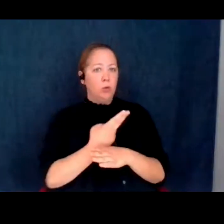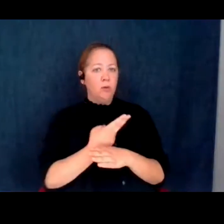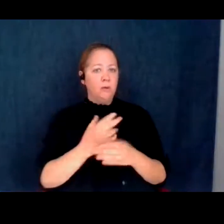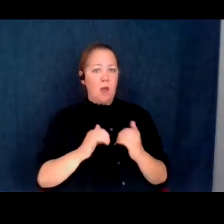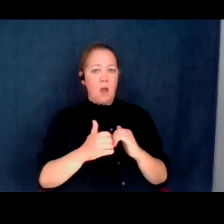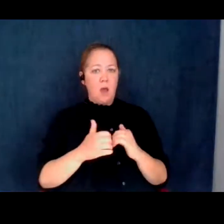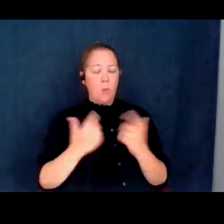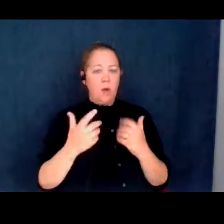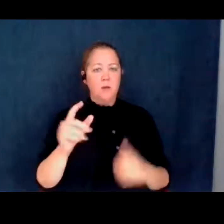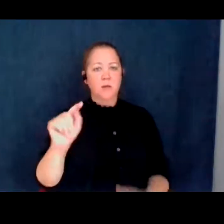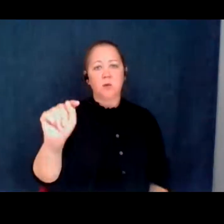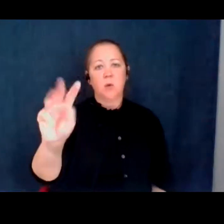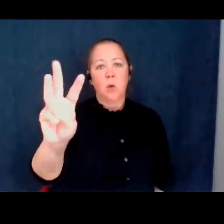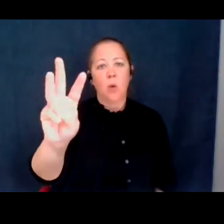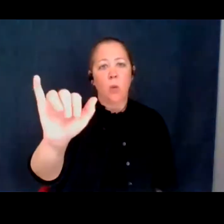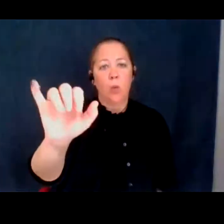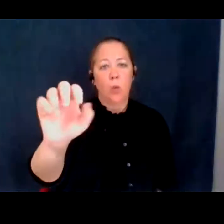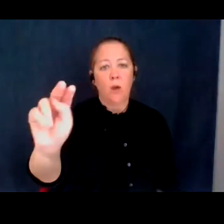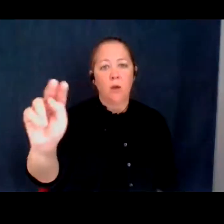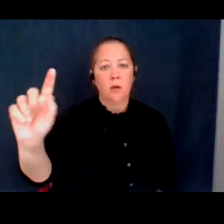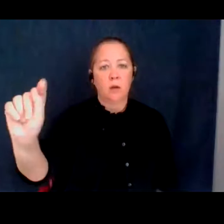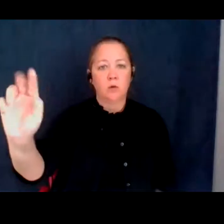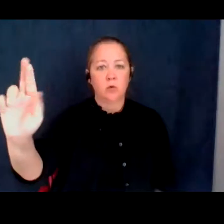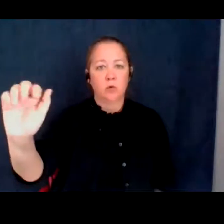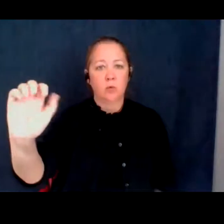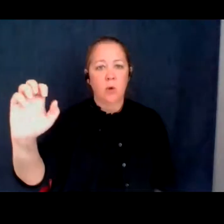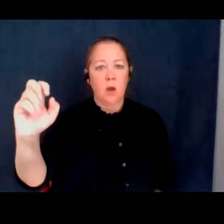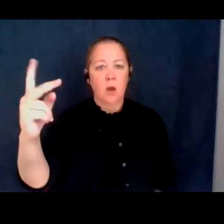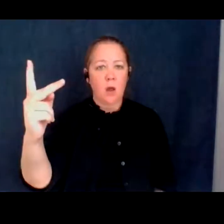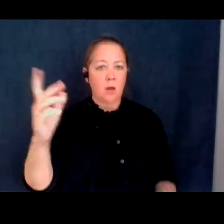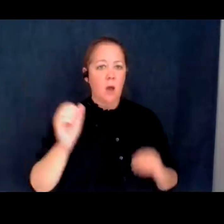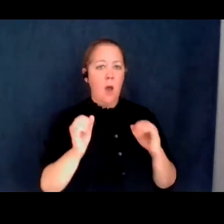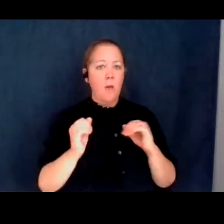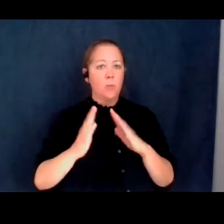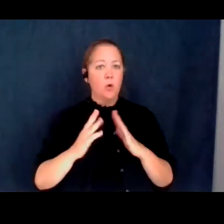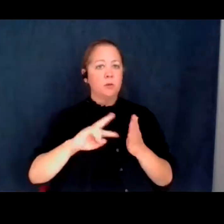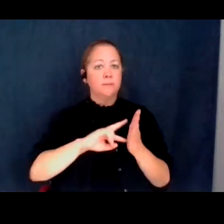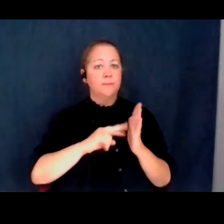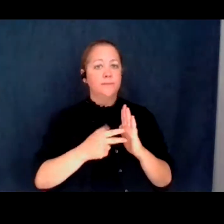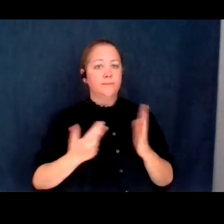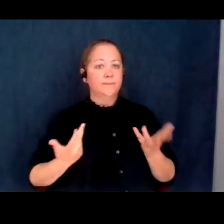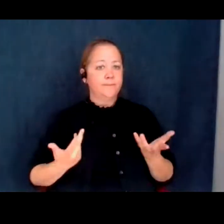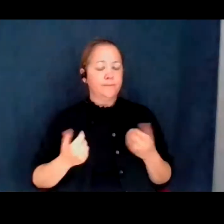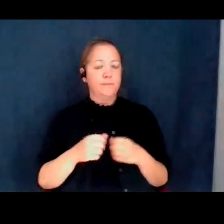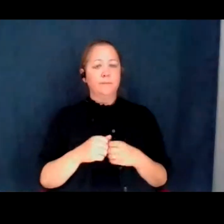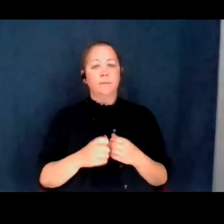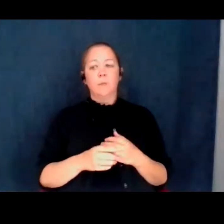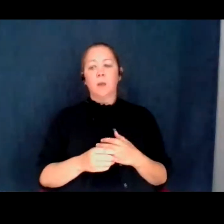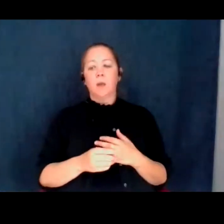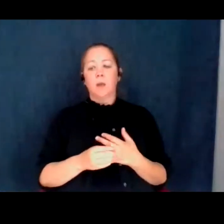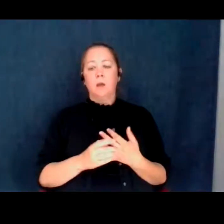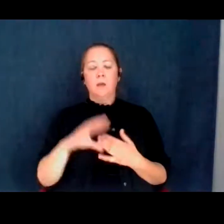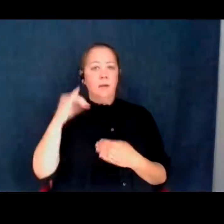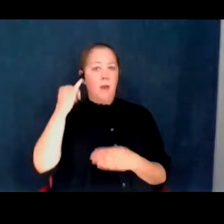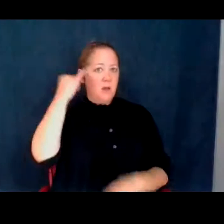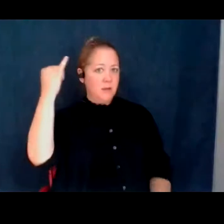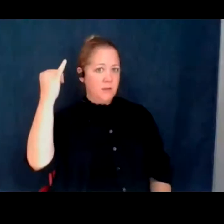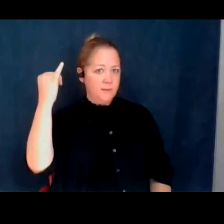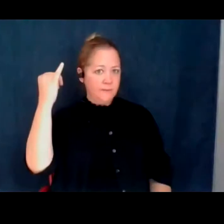from MyUSA. So thank you, MyUSA. And the twin track approach is the idea